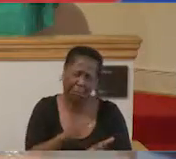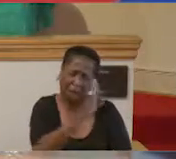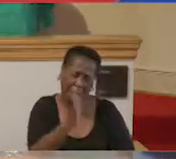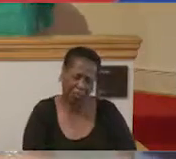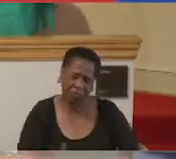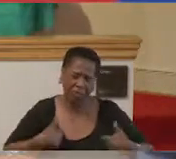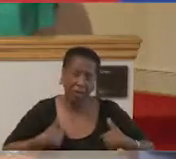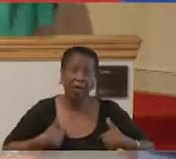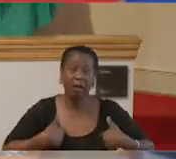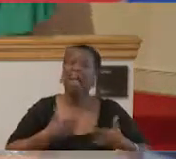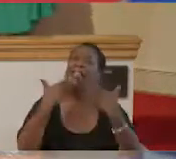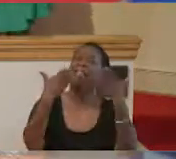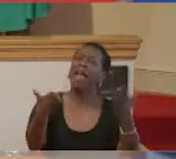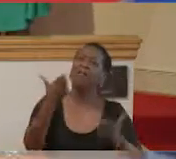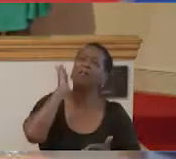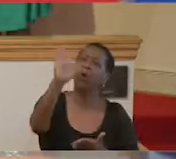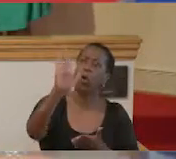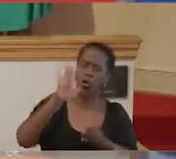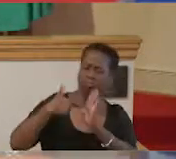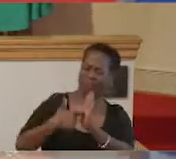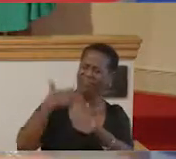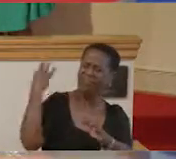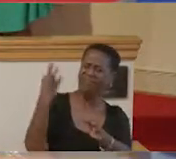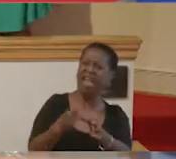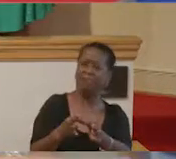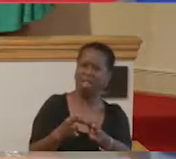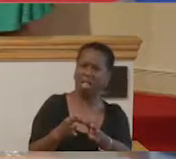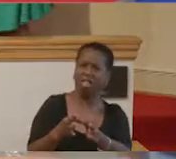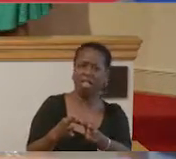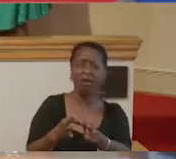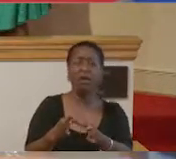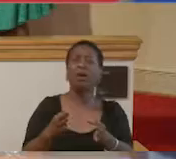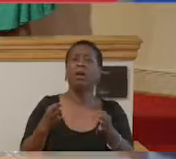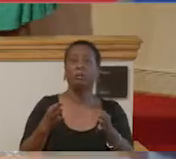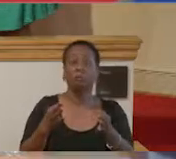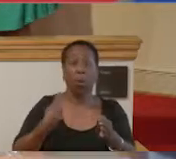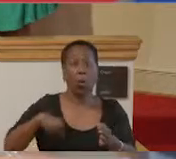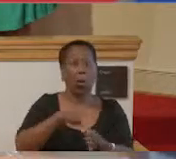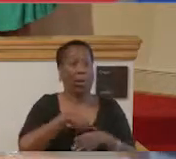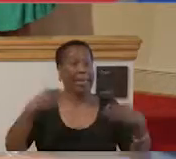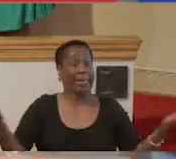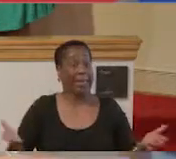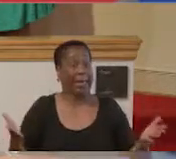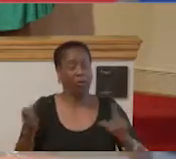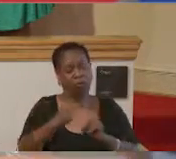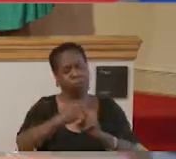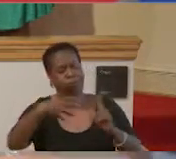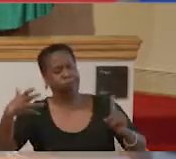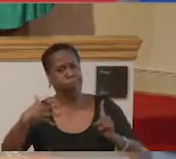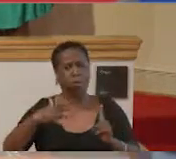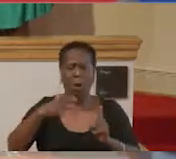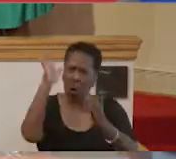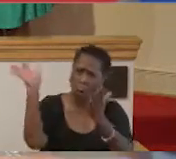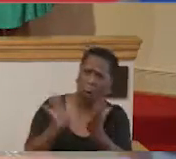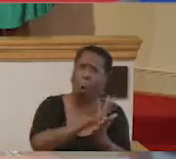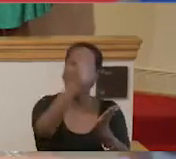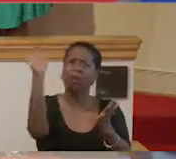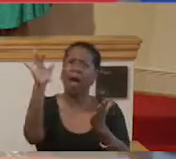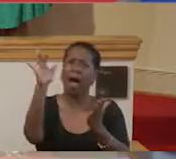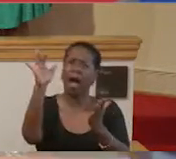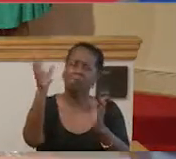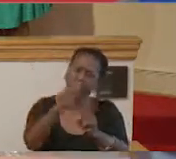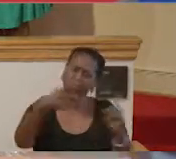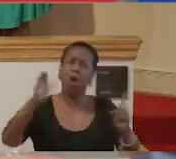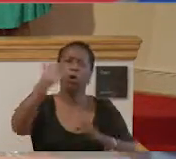thank you for your faithfulness to us. Lord, we've come to edify, glorify, and magnify your